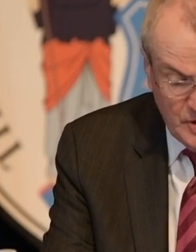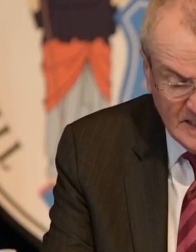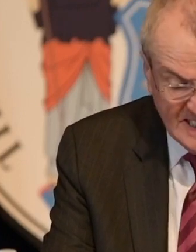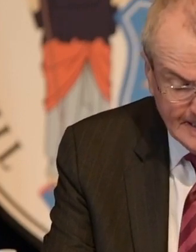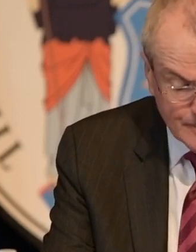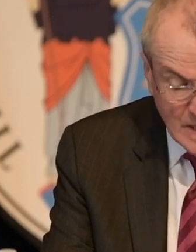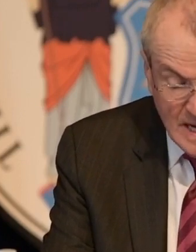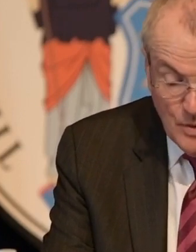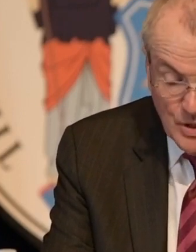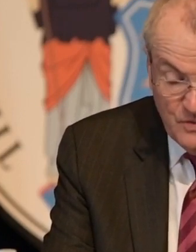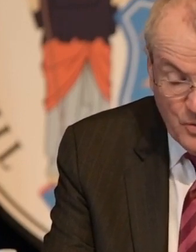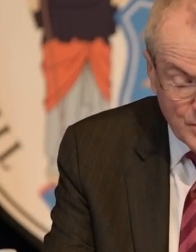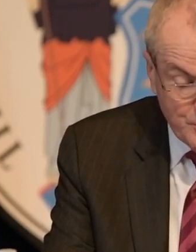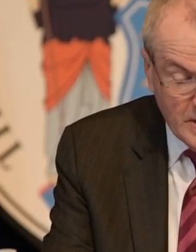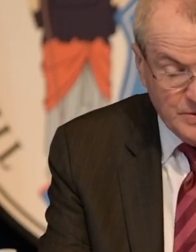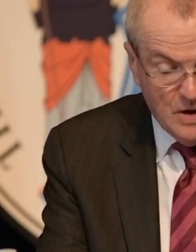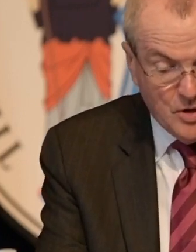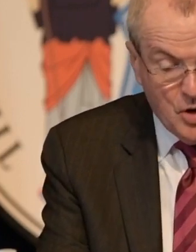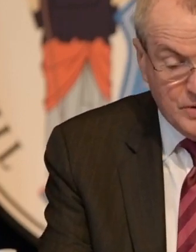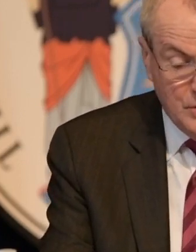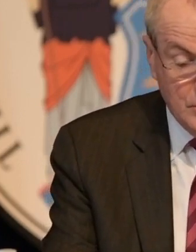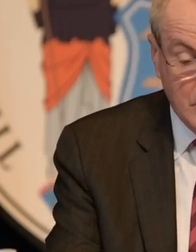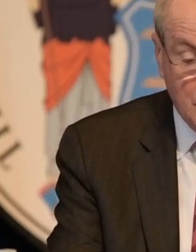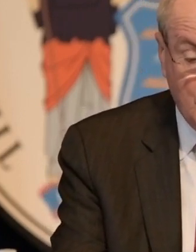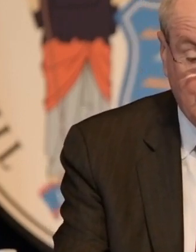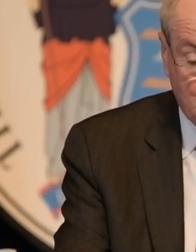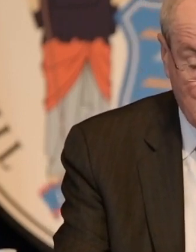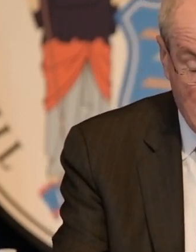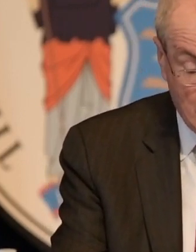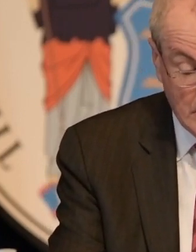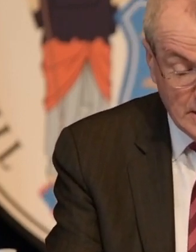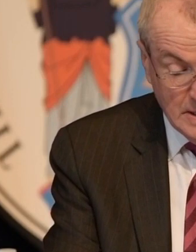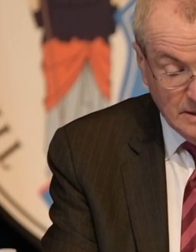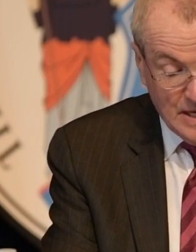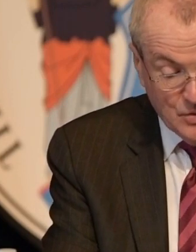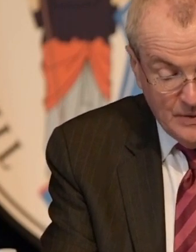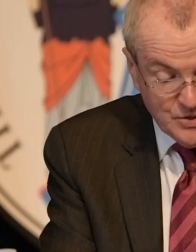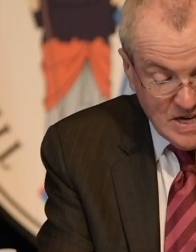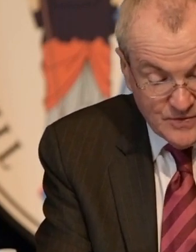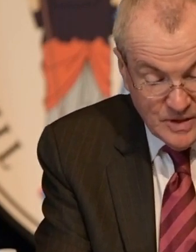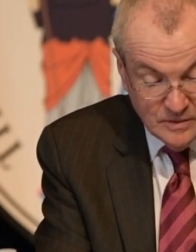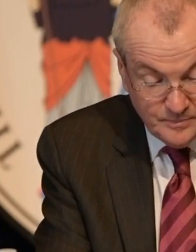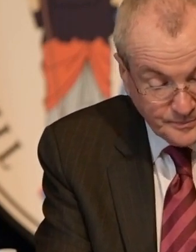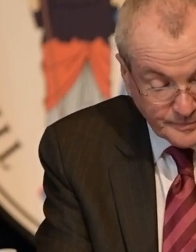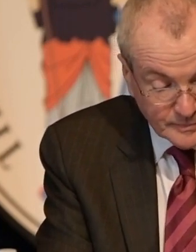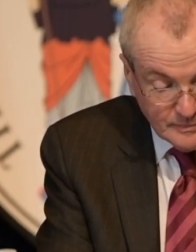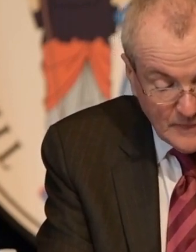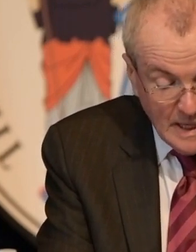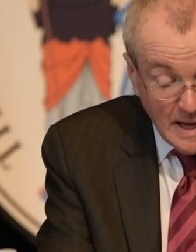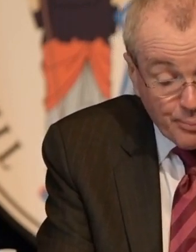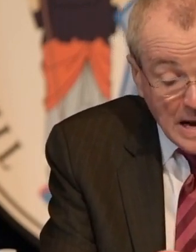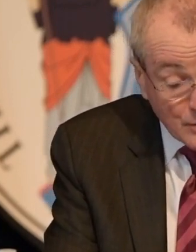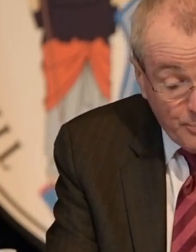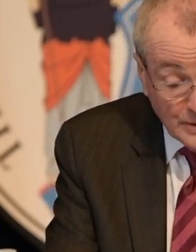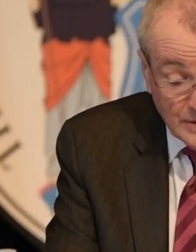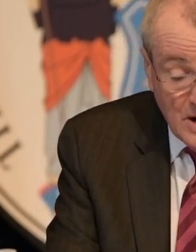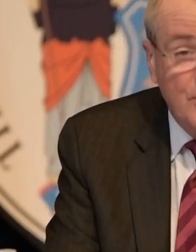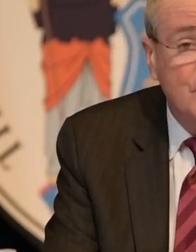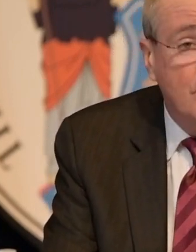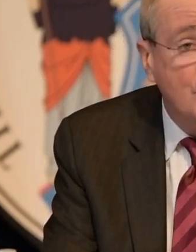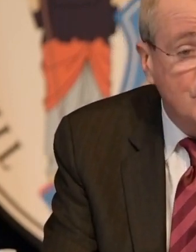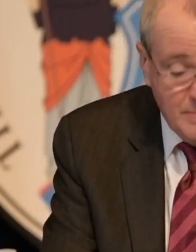Association. I'm looking forward to speaking with Governor Hogan, who is its chair, later on this afternoon. I'm proud to report